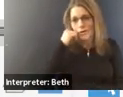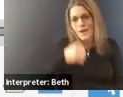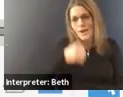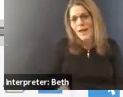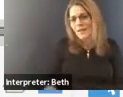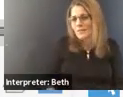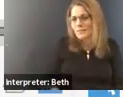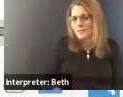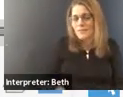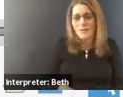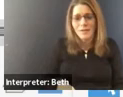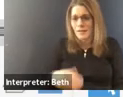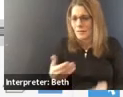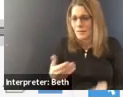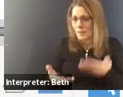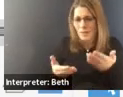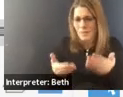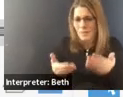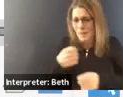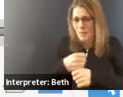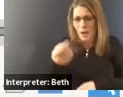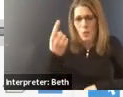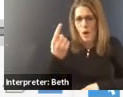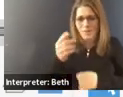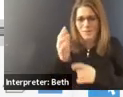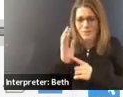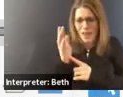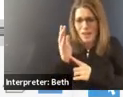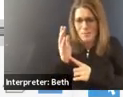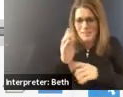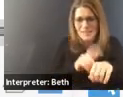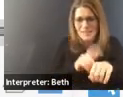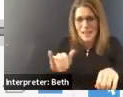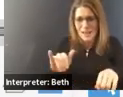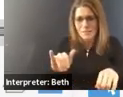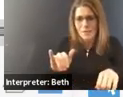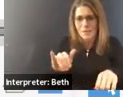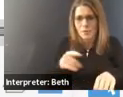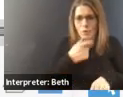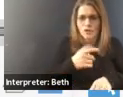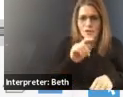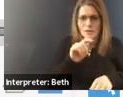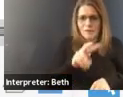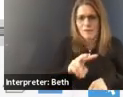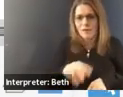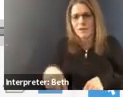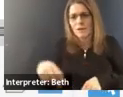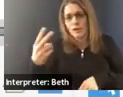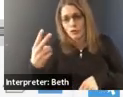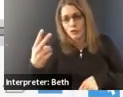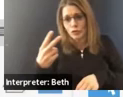Takes you 5 minutes while you're watching TV, whatever. You do two, even better. You do three, even better.